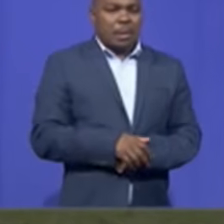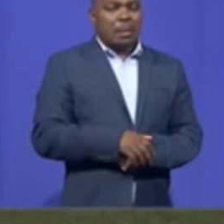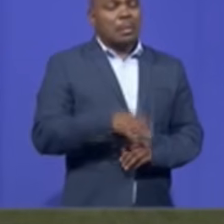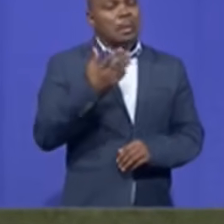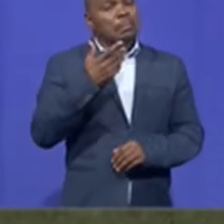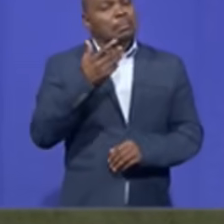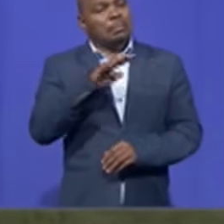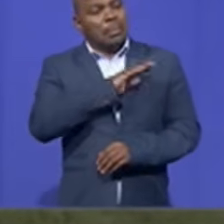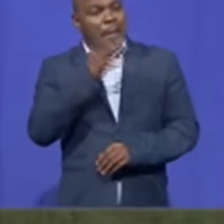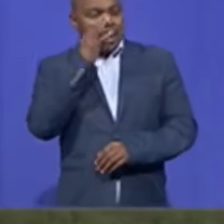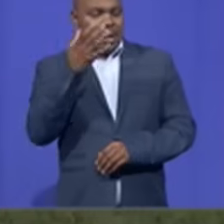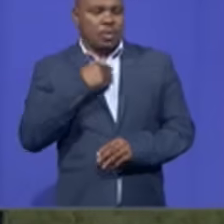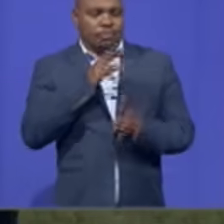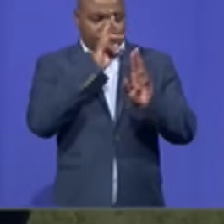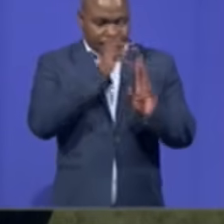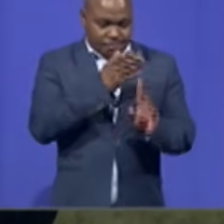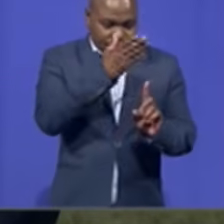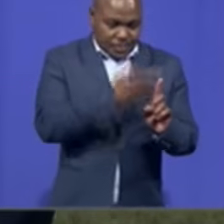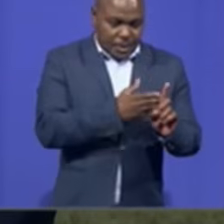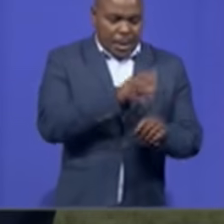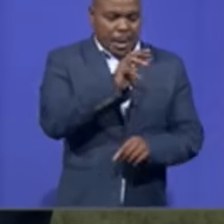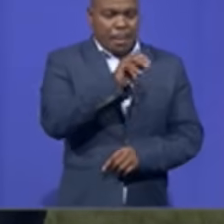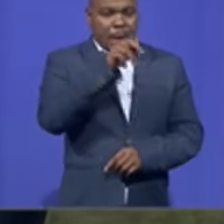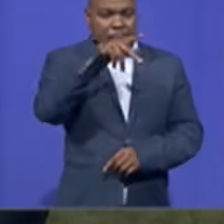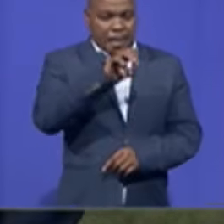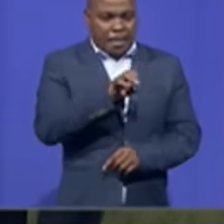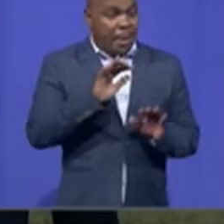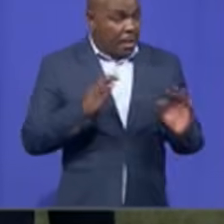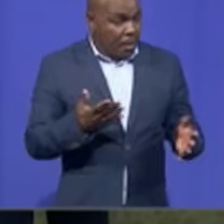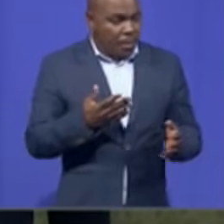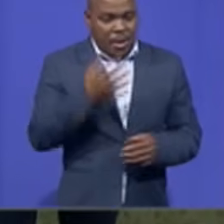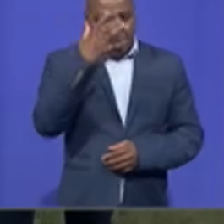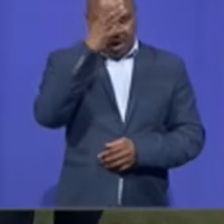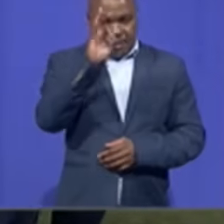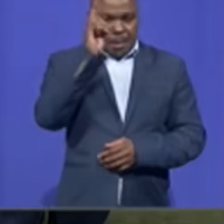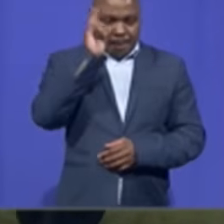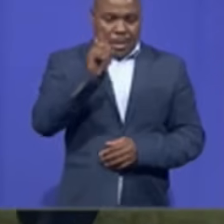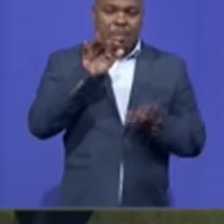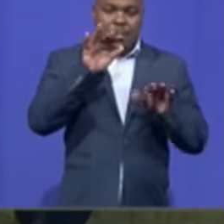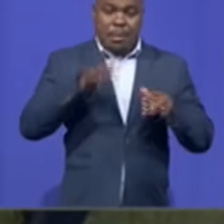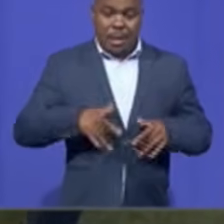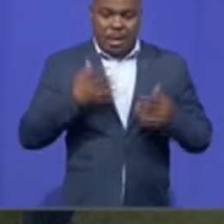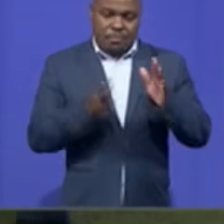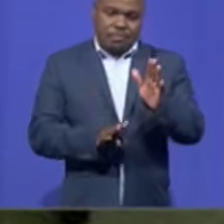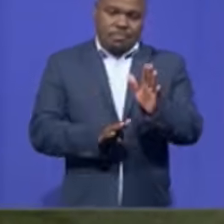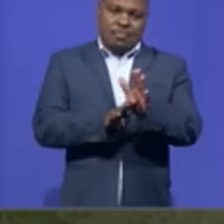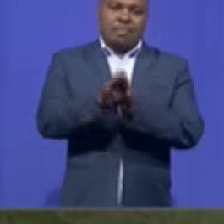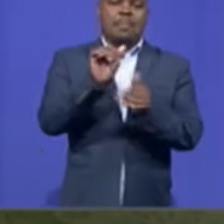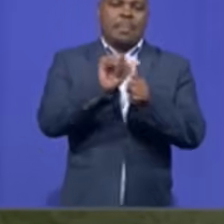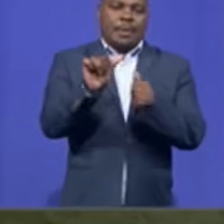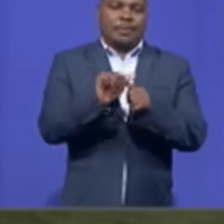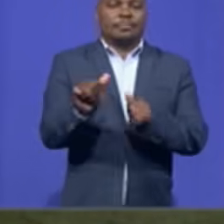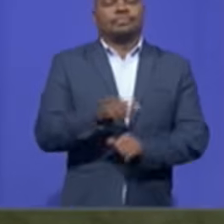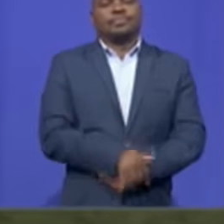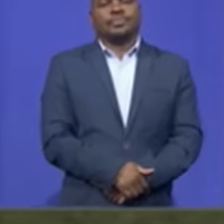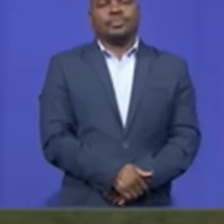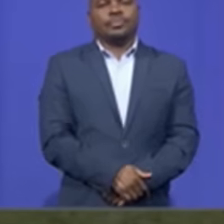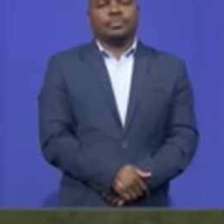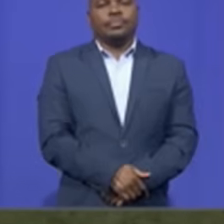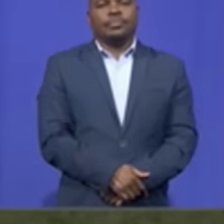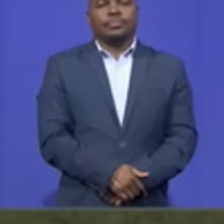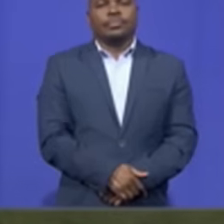tonakgolo eno ya maloba Bushi Mape puso e tshwanetse ya tokafatsa matshelo a baagi. Zebulon Maine, SABC